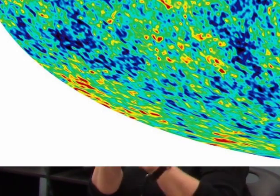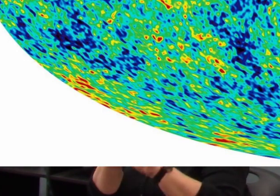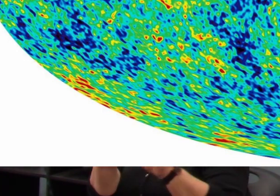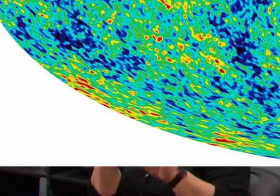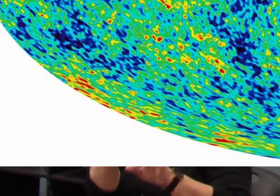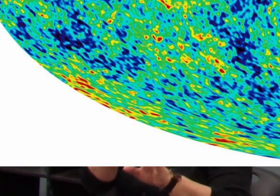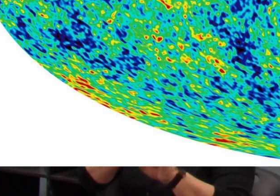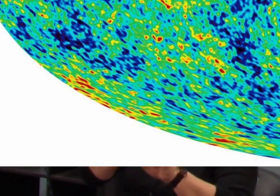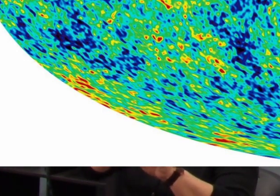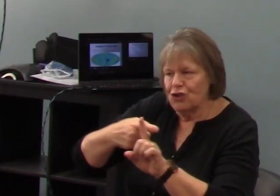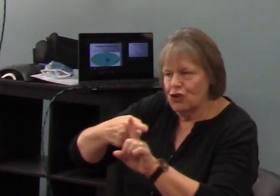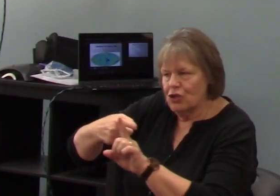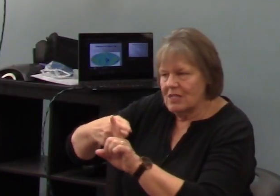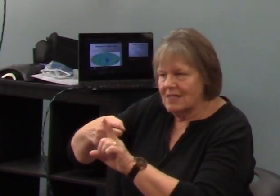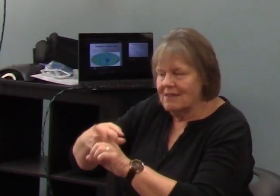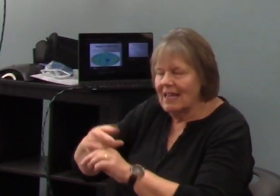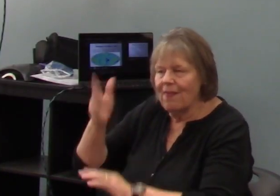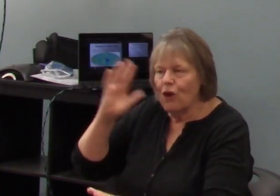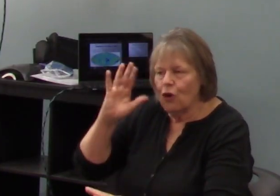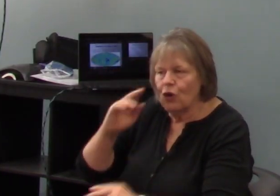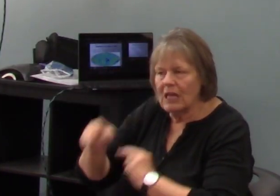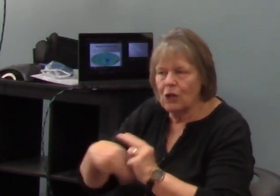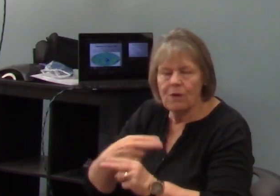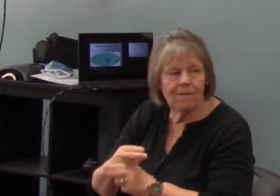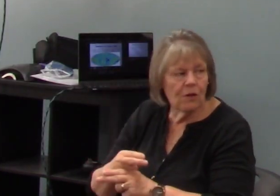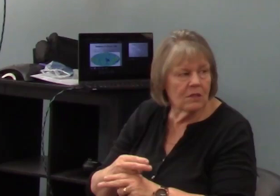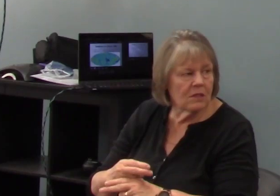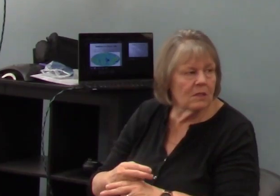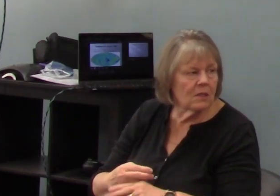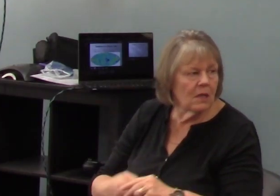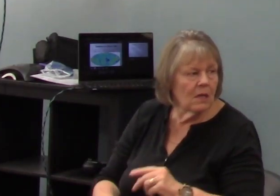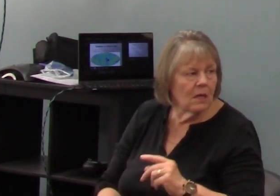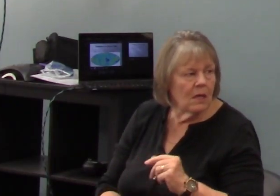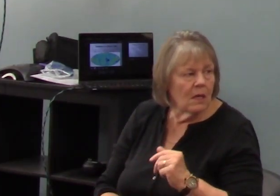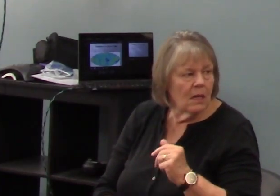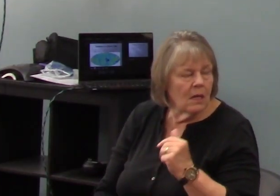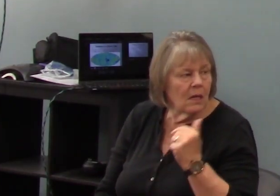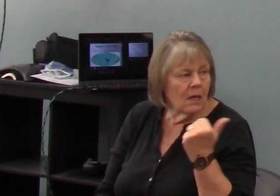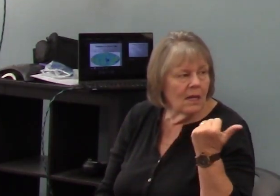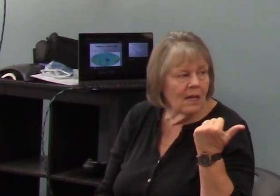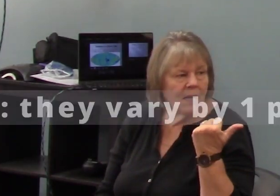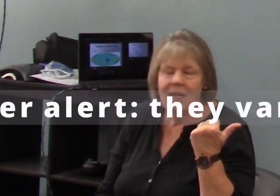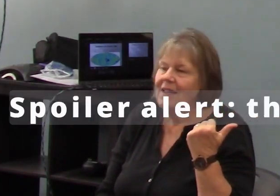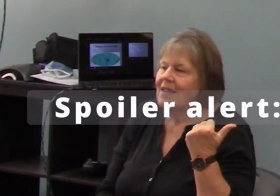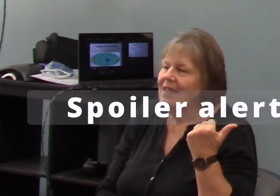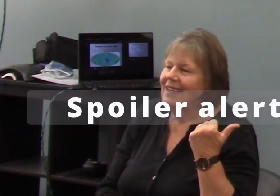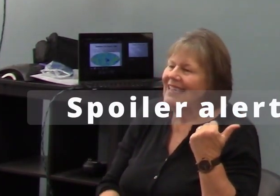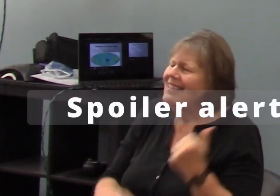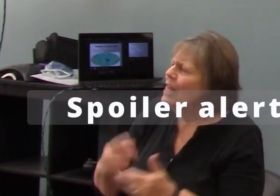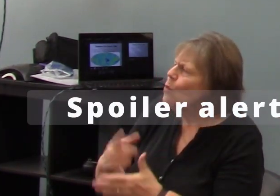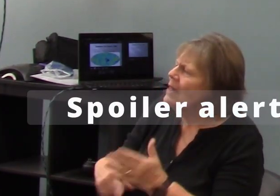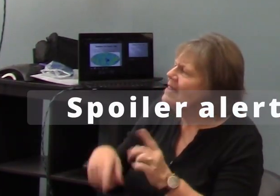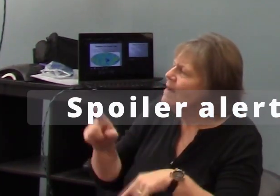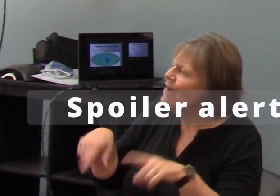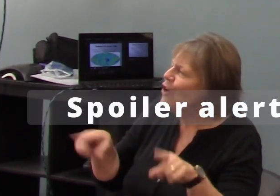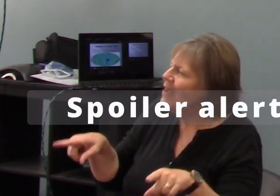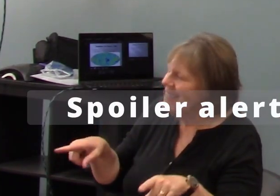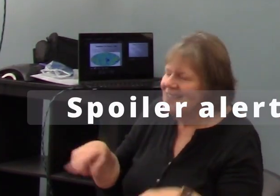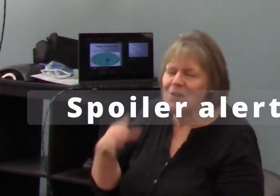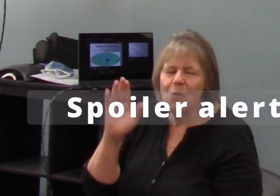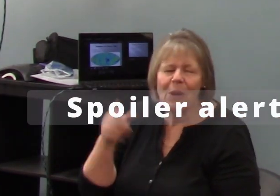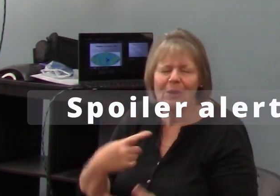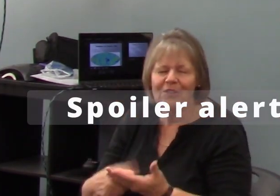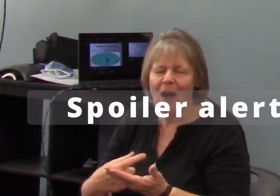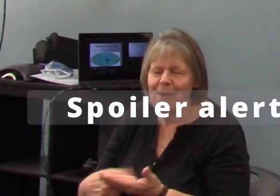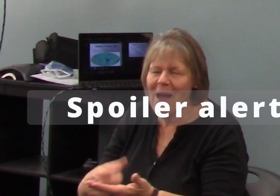universe. What's the variance? We're going to talk about that in a second. That's a great question. They were trying to